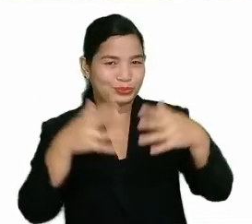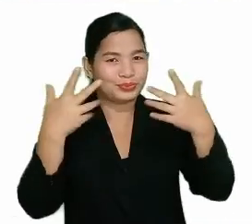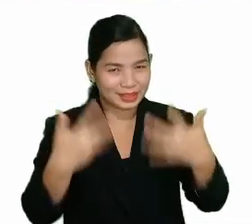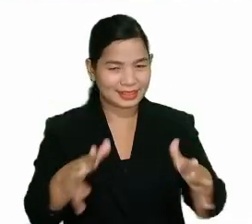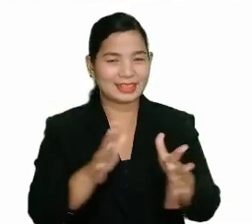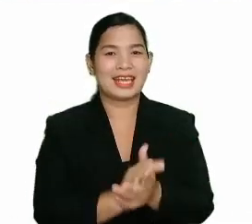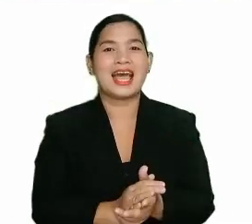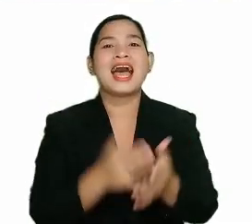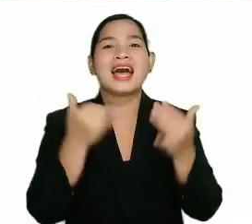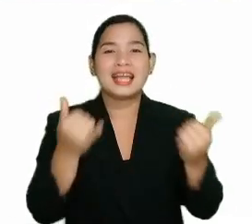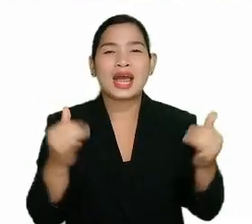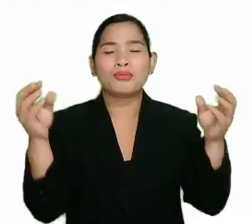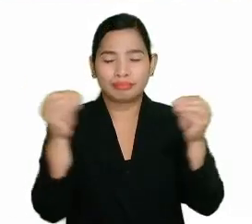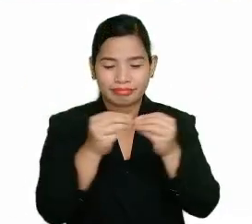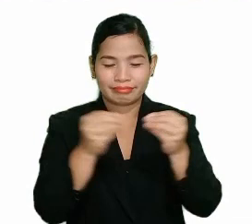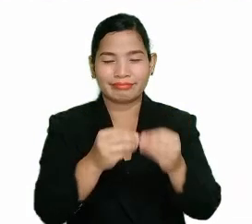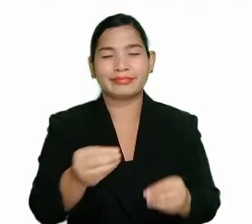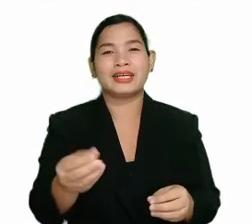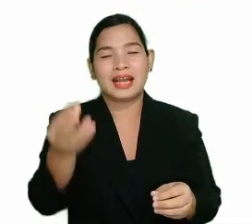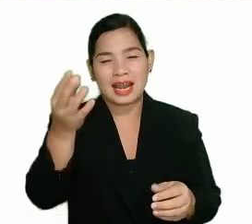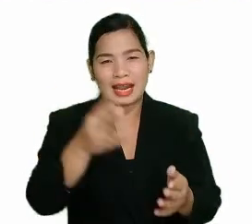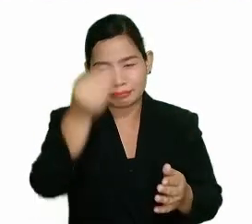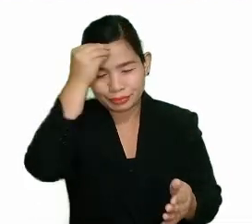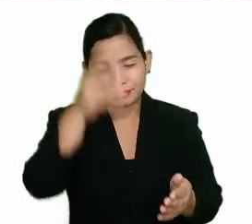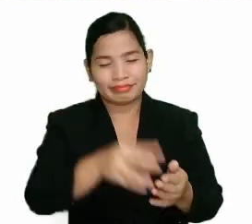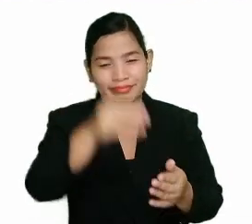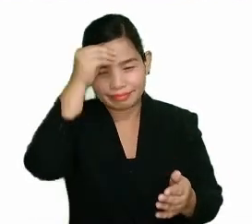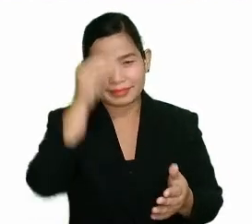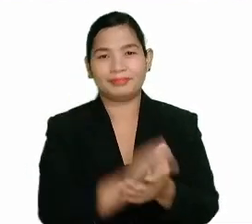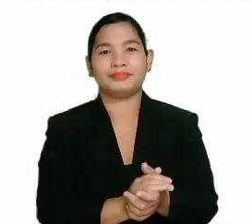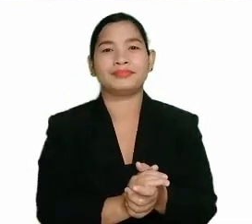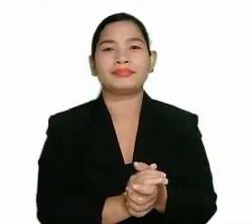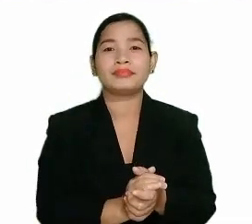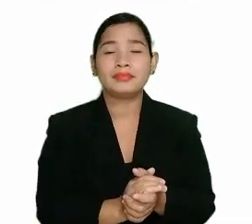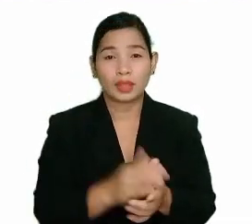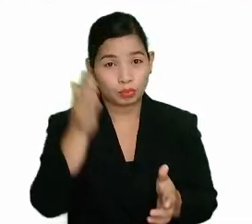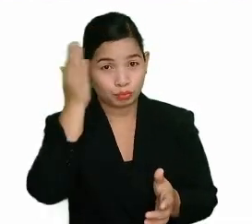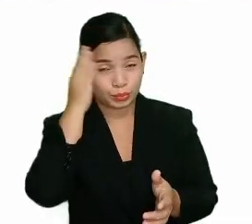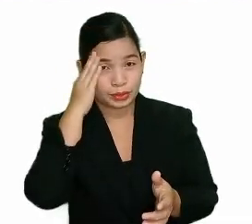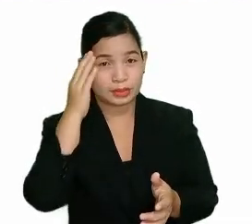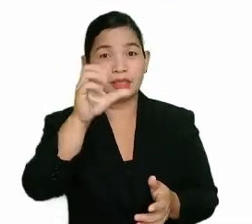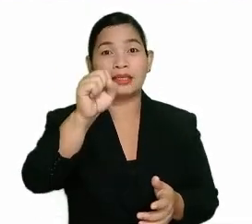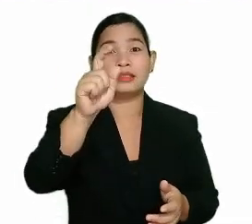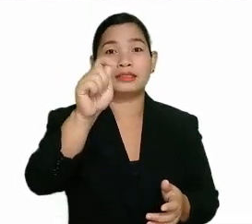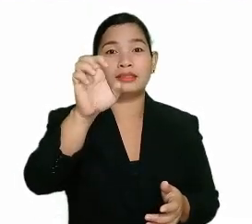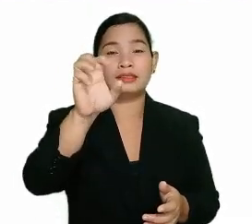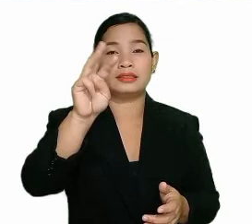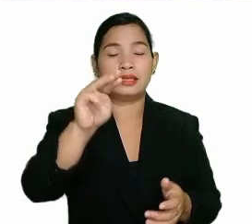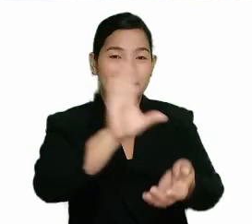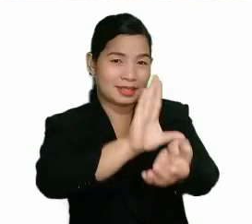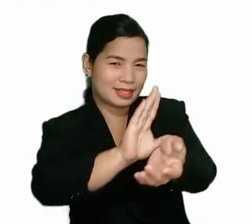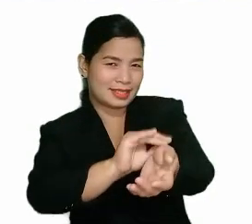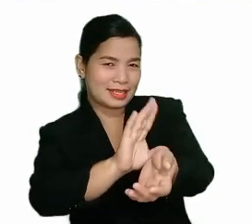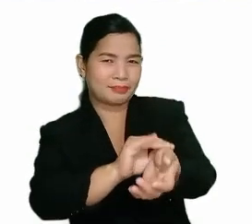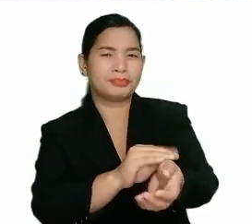let us try to deepen our knowledge. Learning about stem cells or human health and disease would be